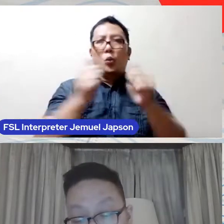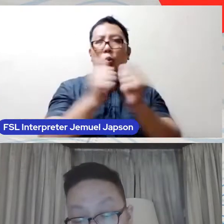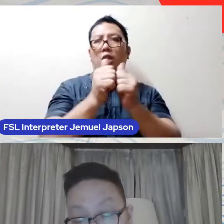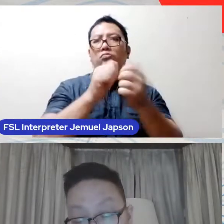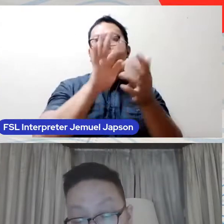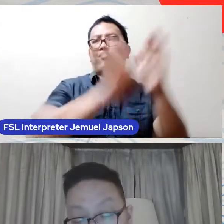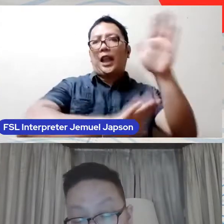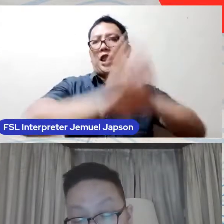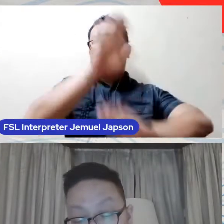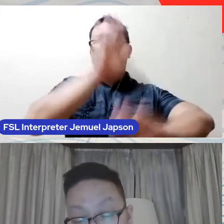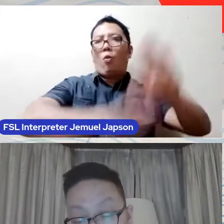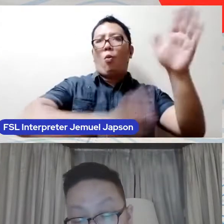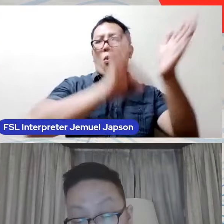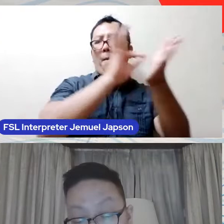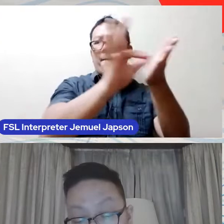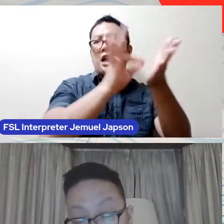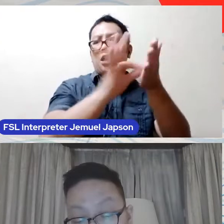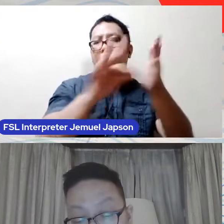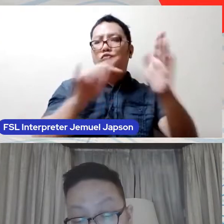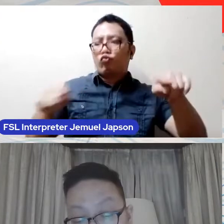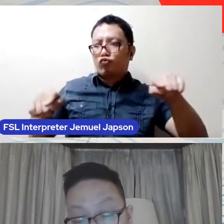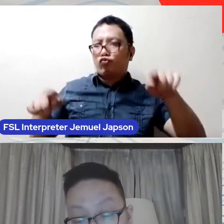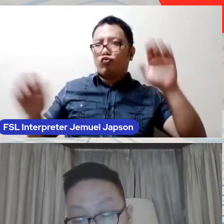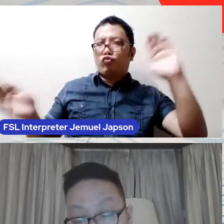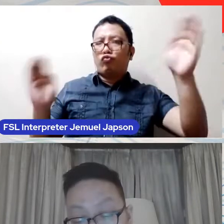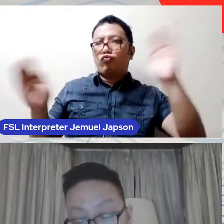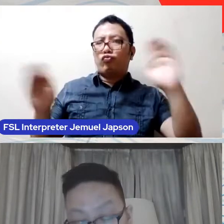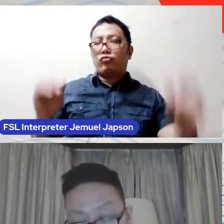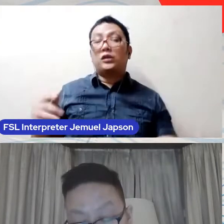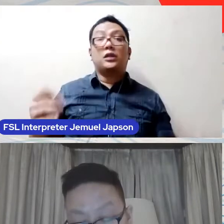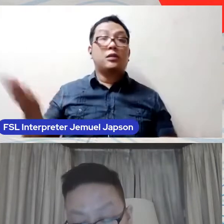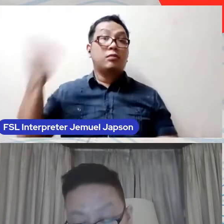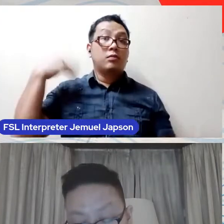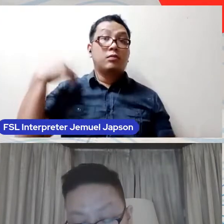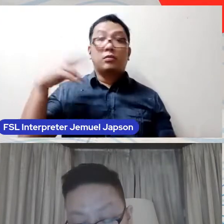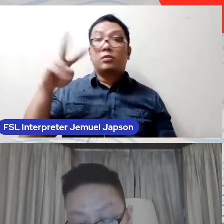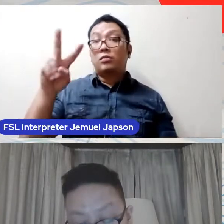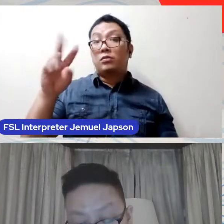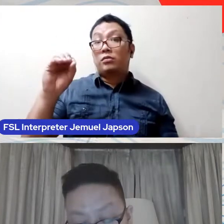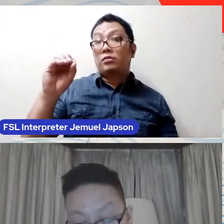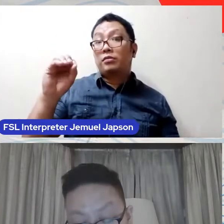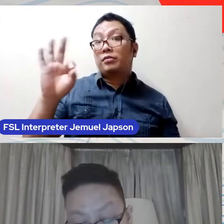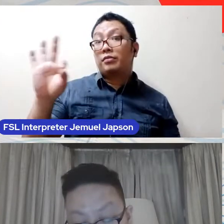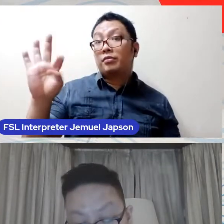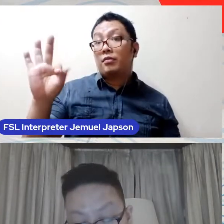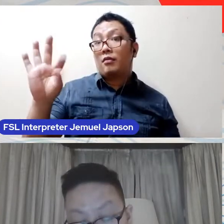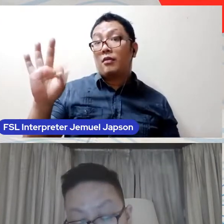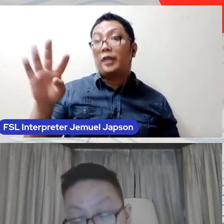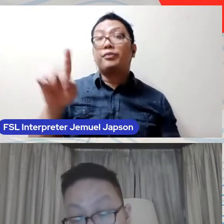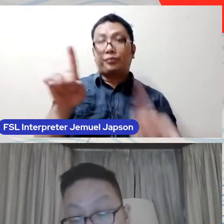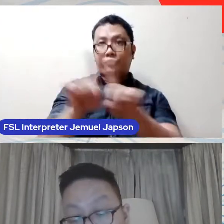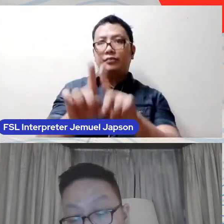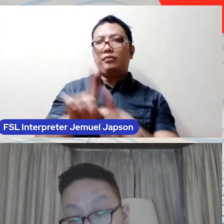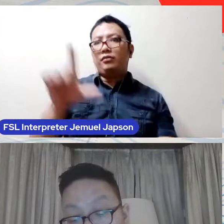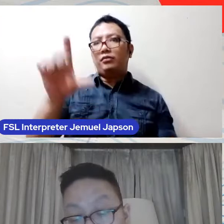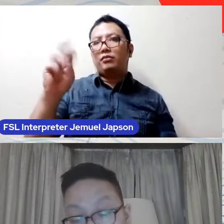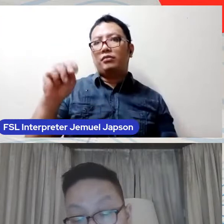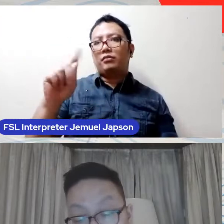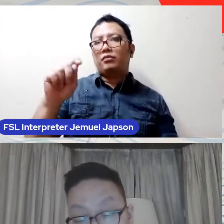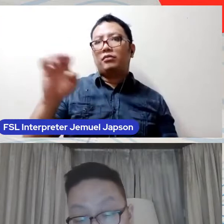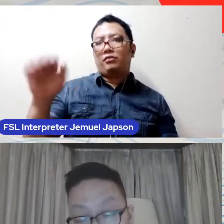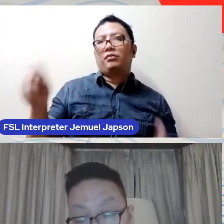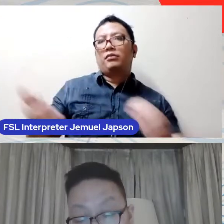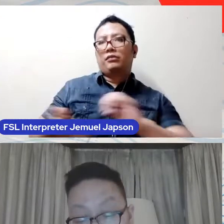past? Actually, nung 2019, Lente rin po ang naging kapartner ng